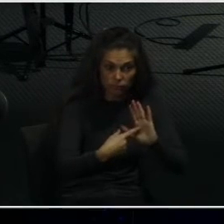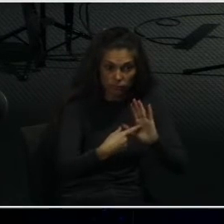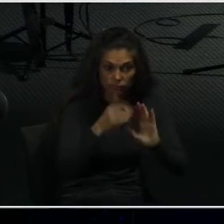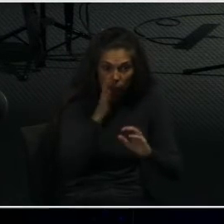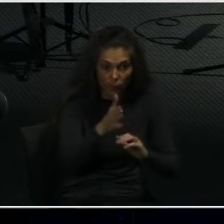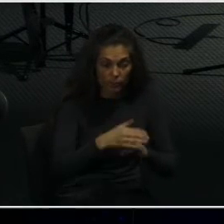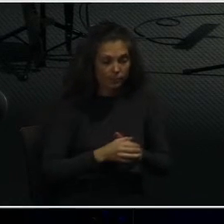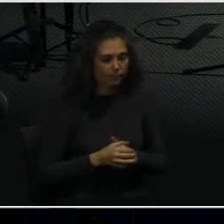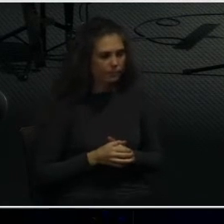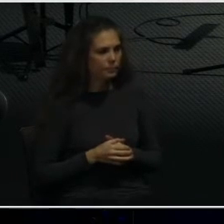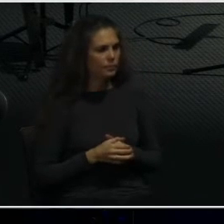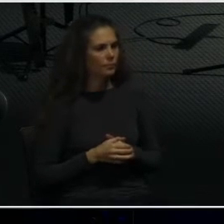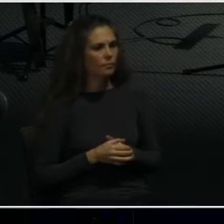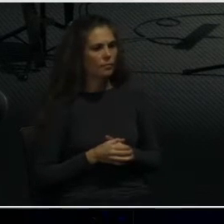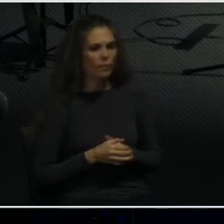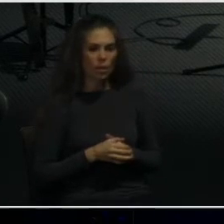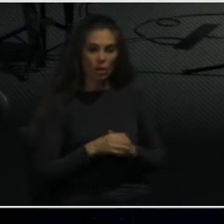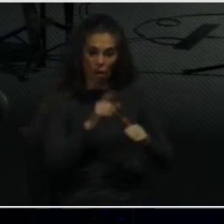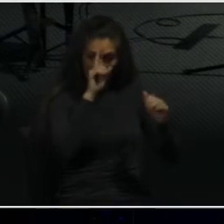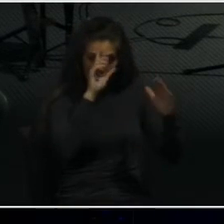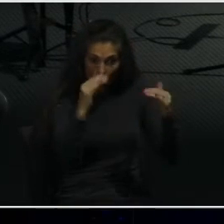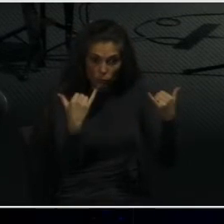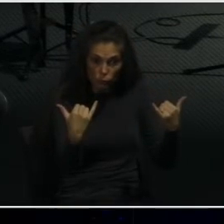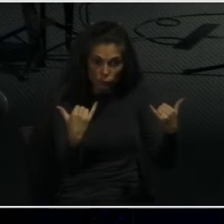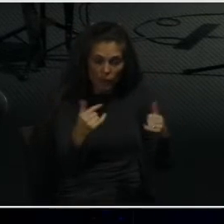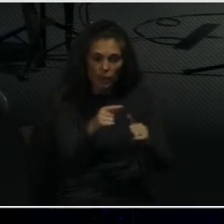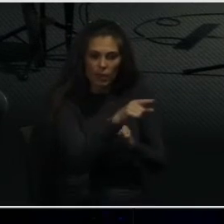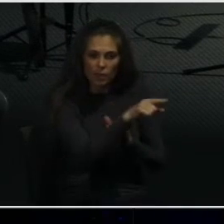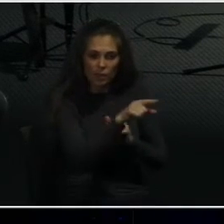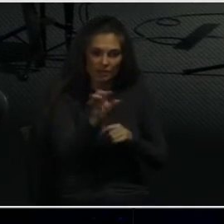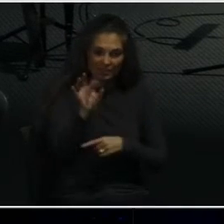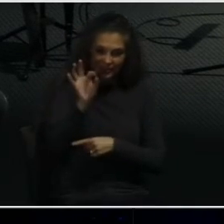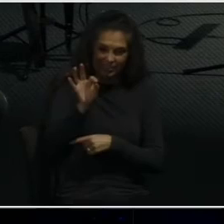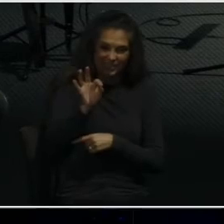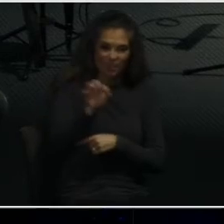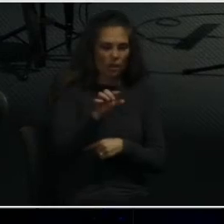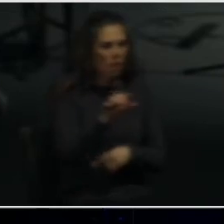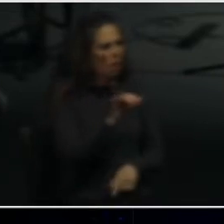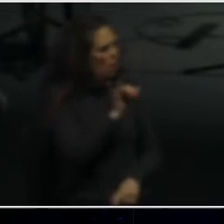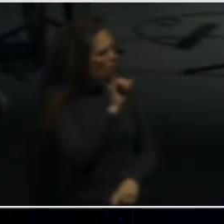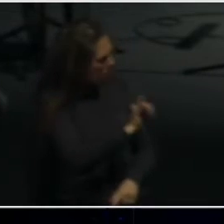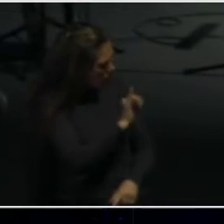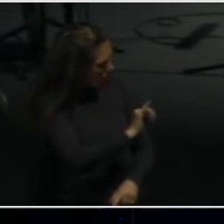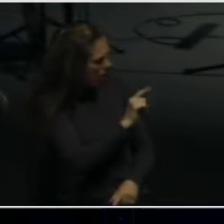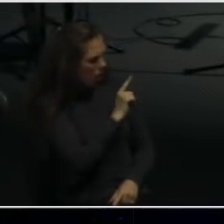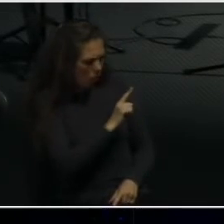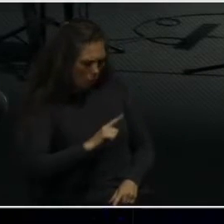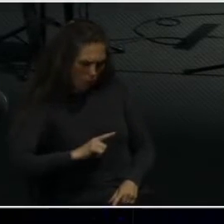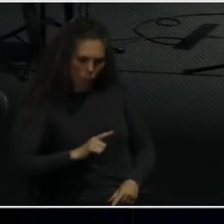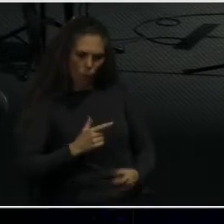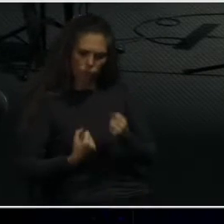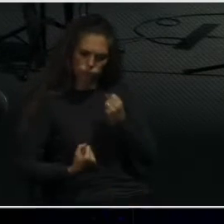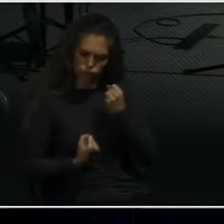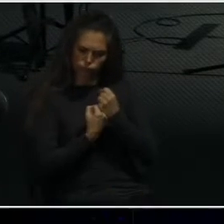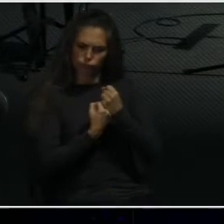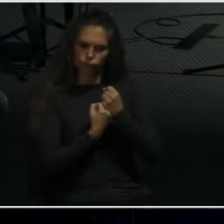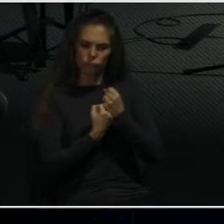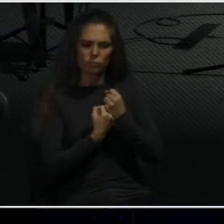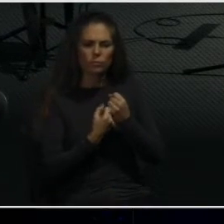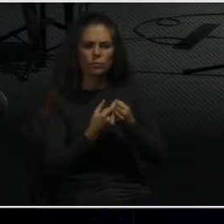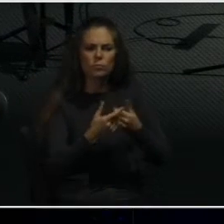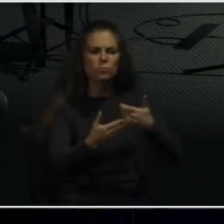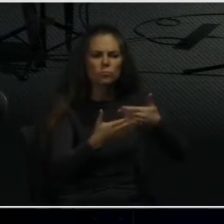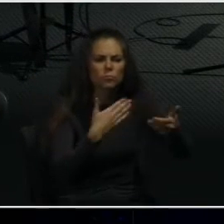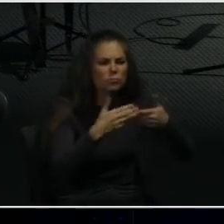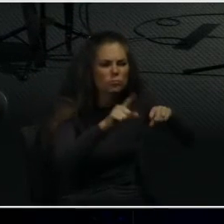you're going to see the Lord's healing and life-giving ministry that he offers you wherever you're at in life, with whatever wounds or